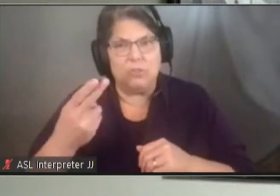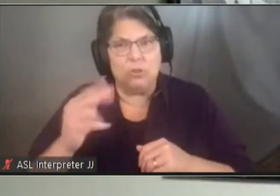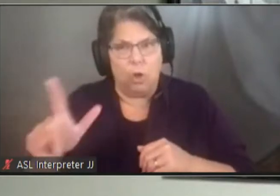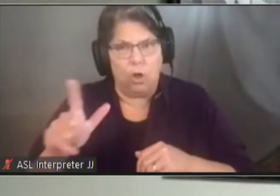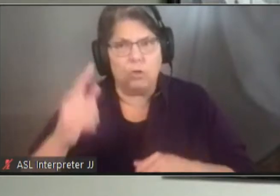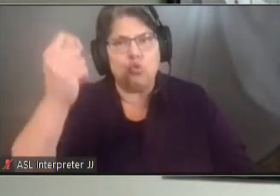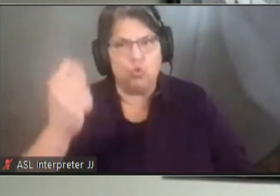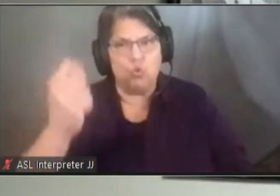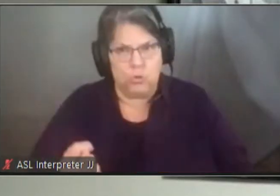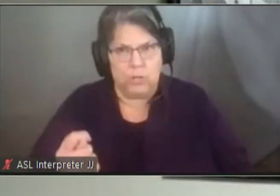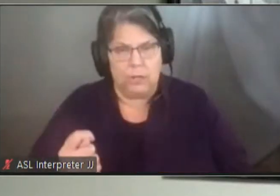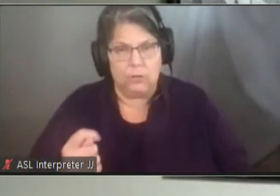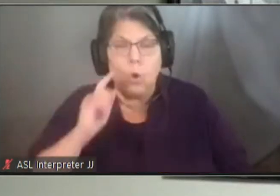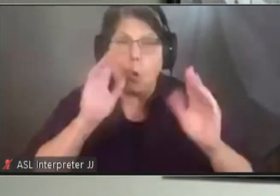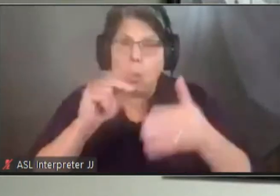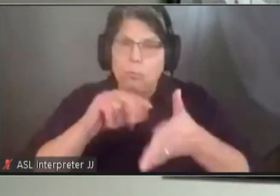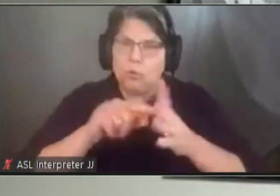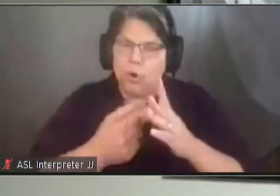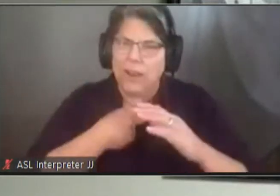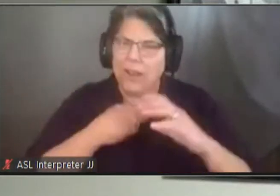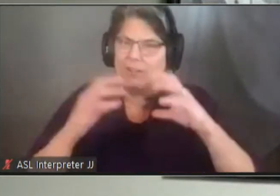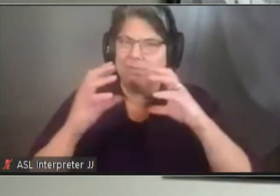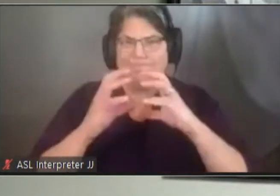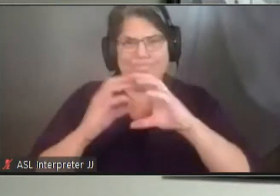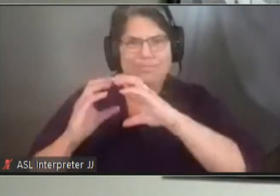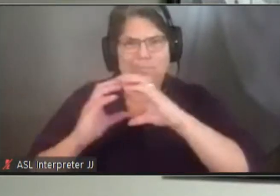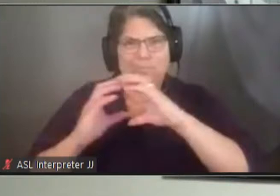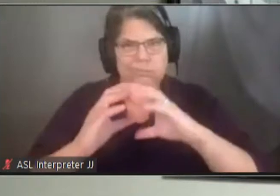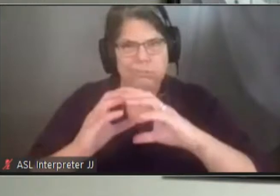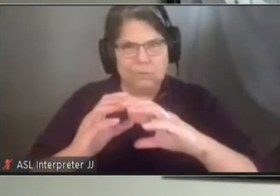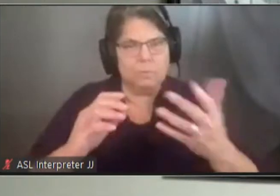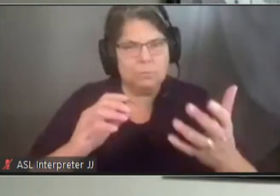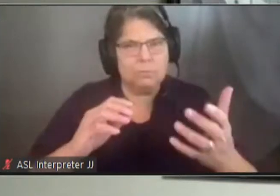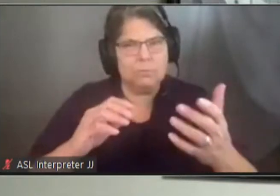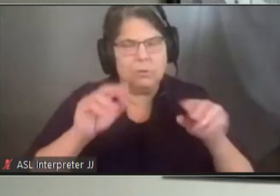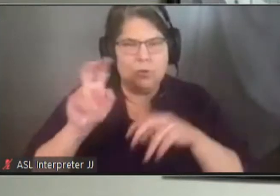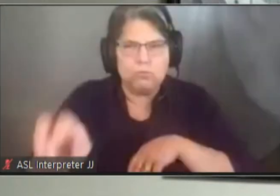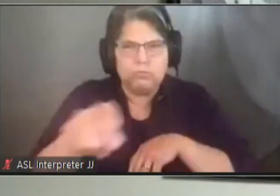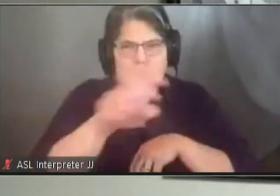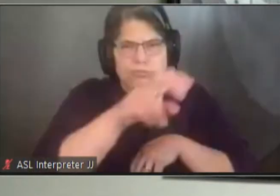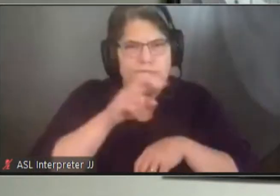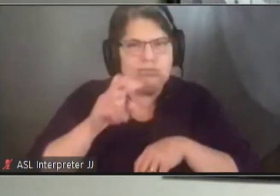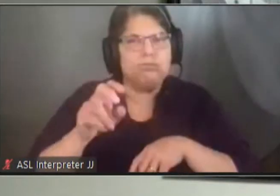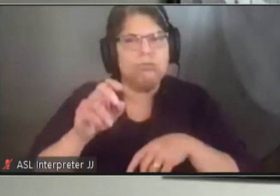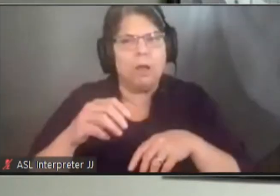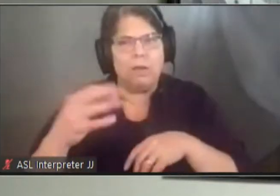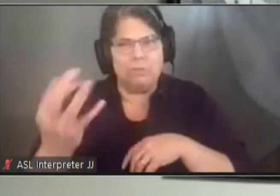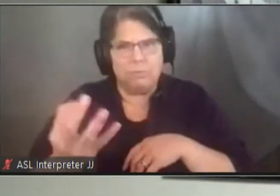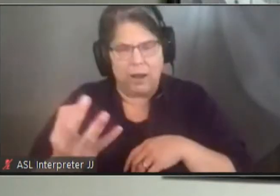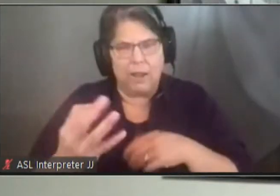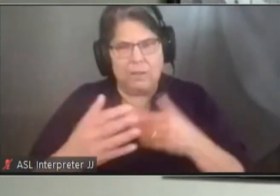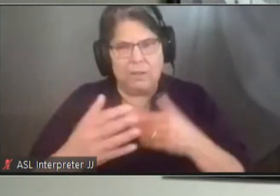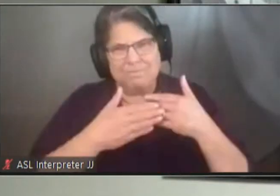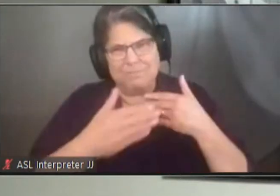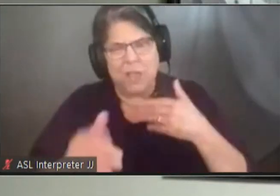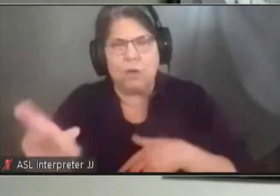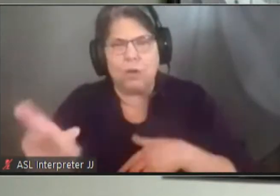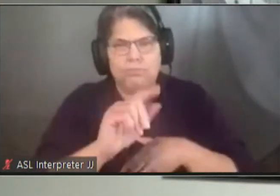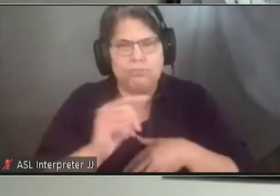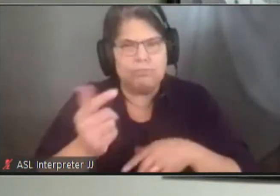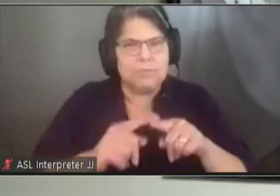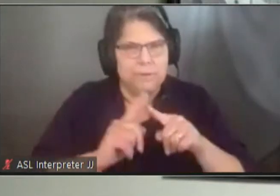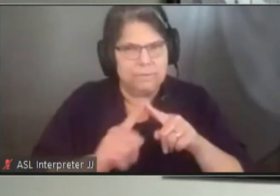mobile team on Fridays, rotating between the other 6 towns within the next 2 weeks.